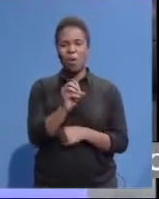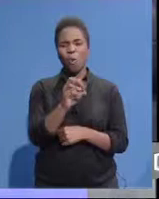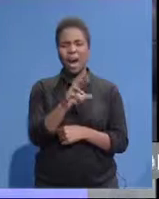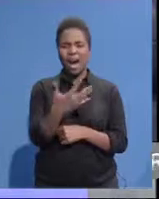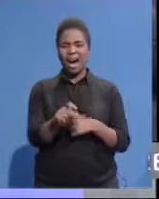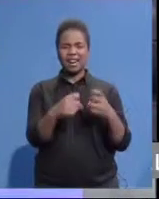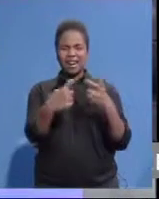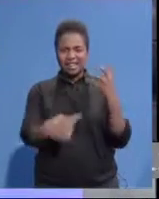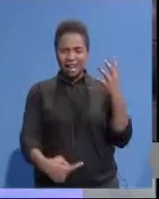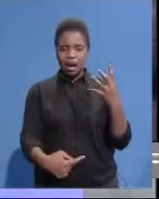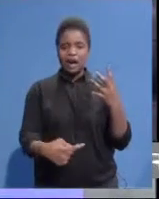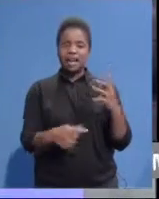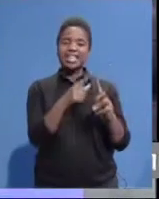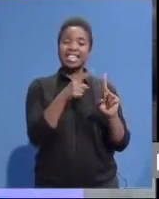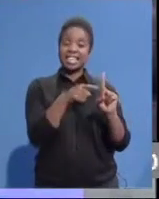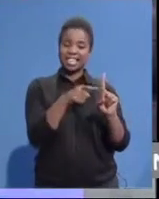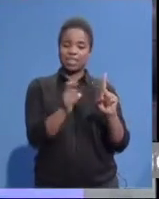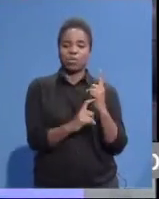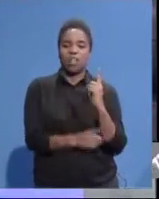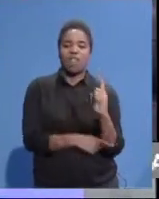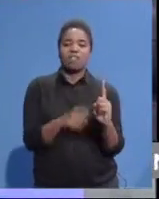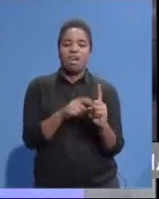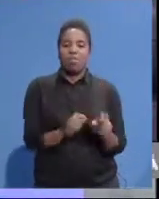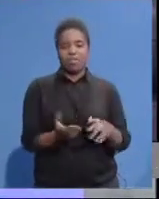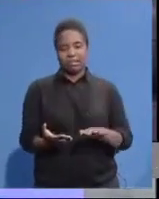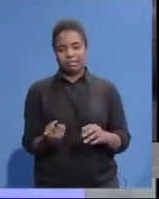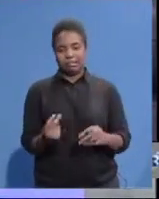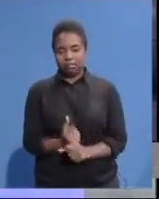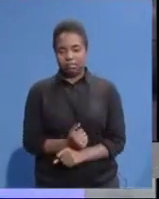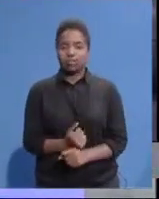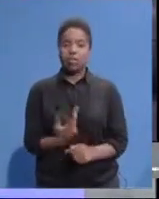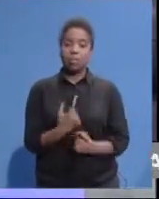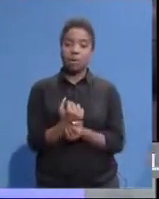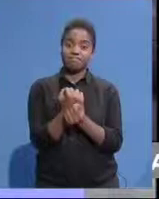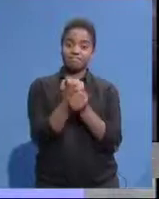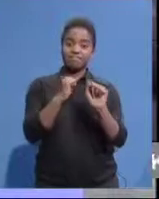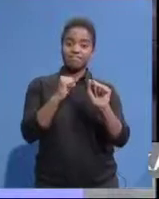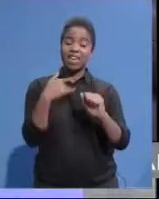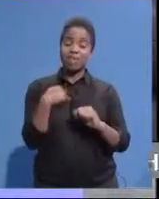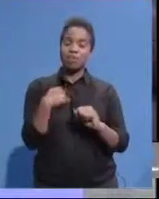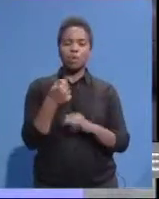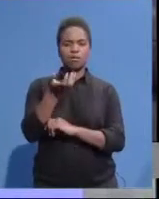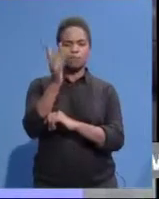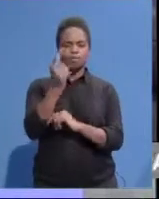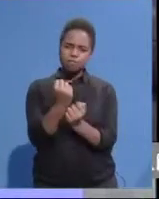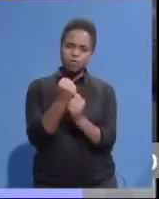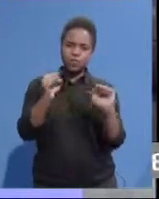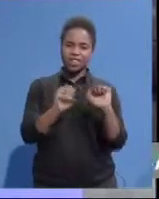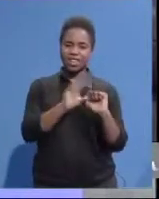Congress. You can never speak about the democratic South Africa without referring to what that generation